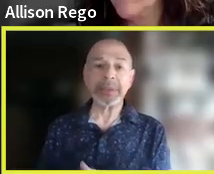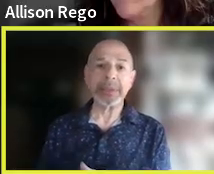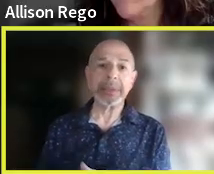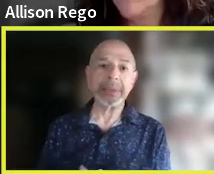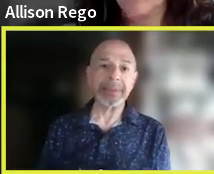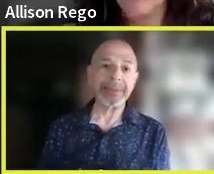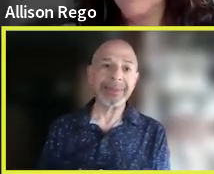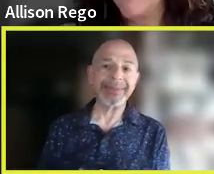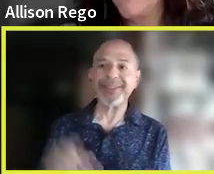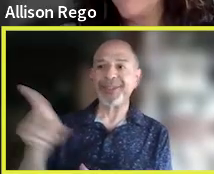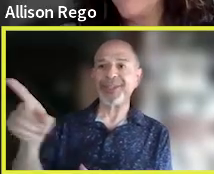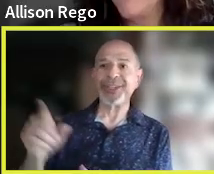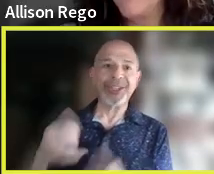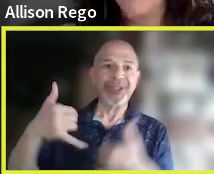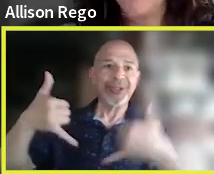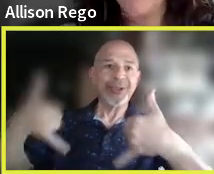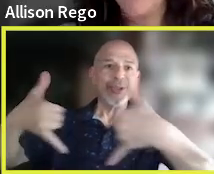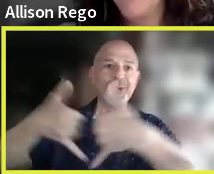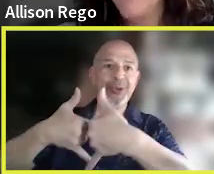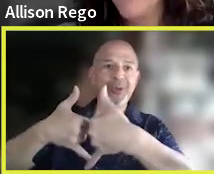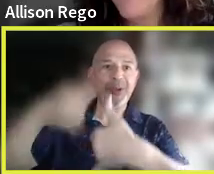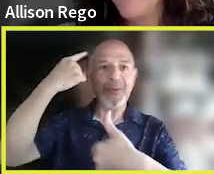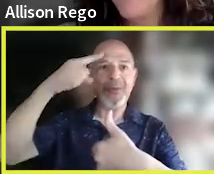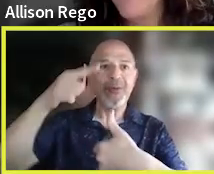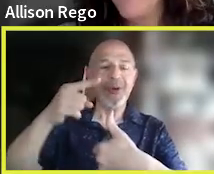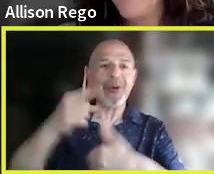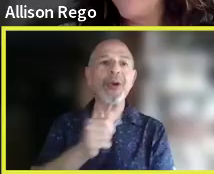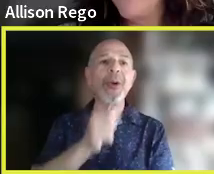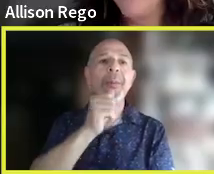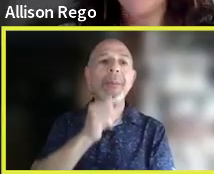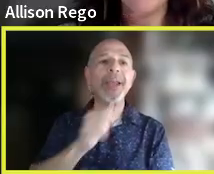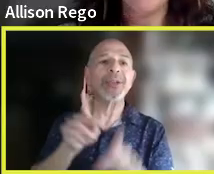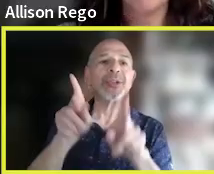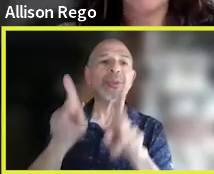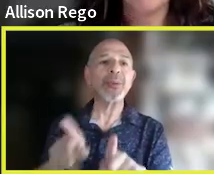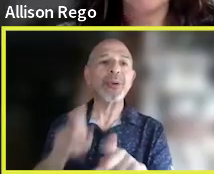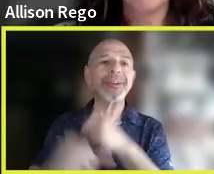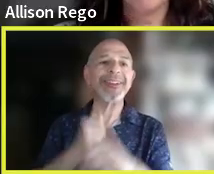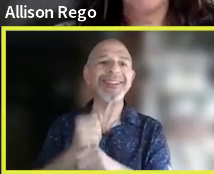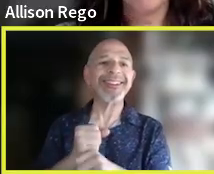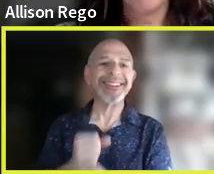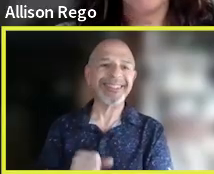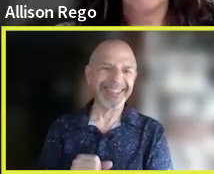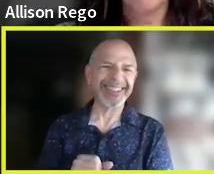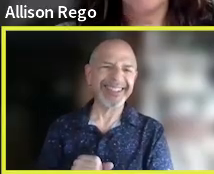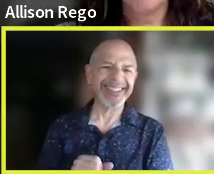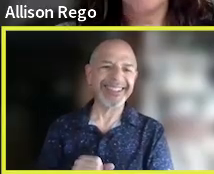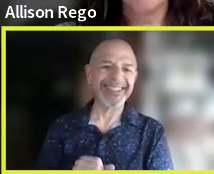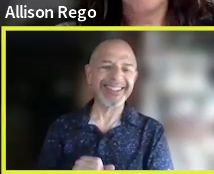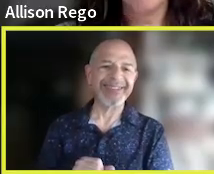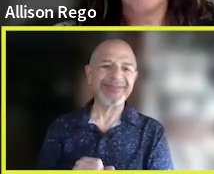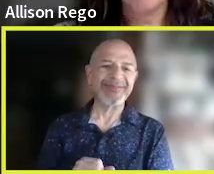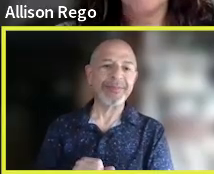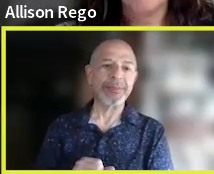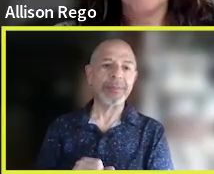of the Year award? Well, and the other thing is too is I'm also a part of Perspectives Cooperation, who's